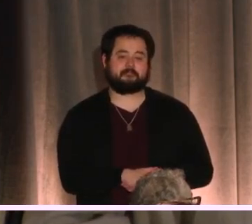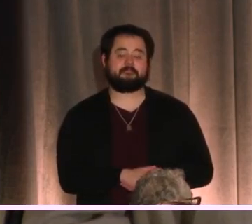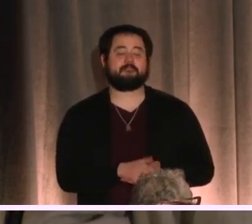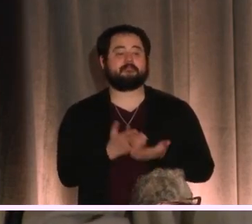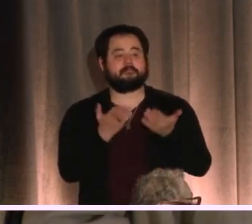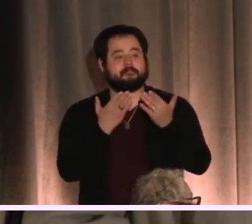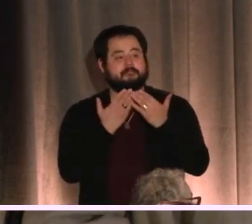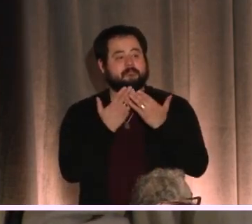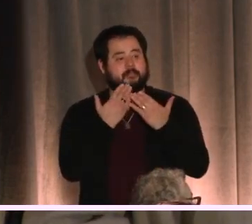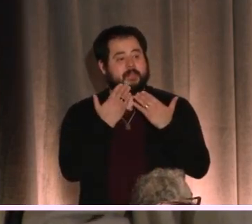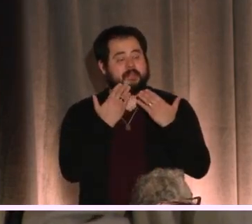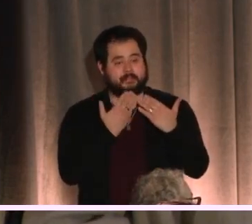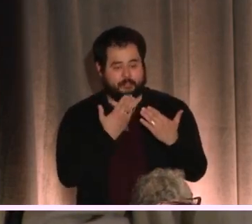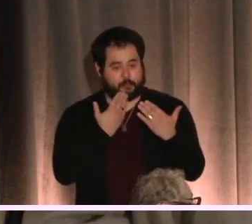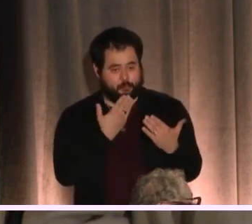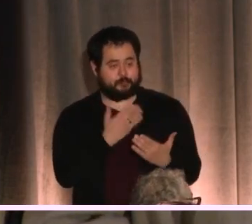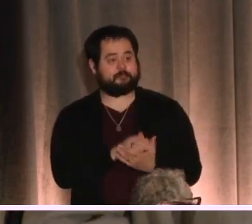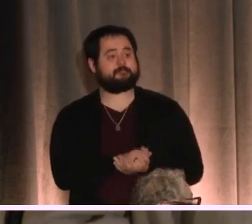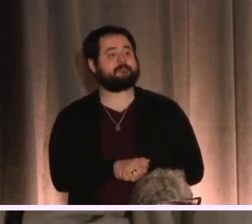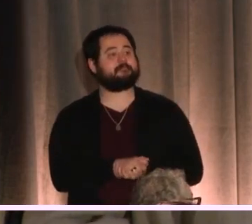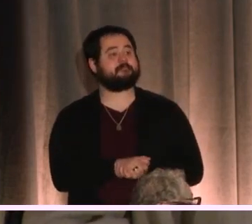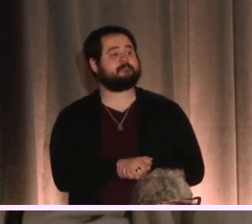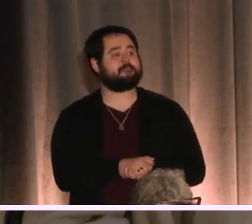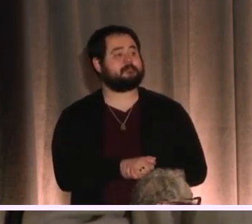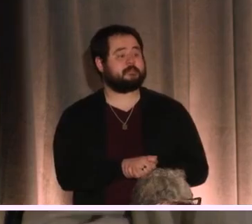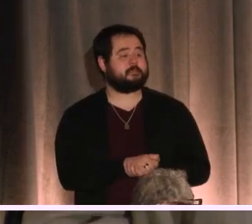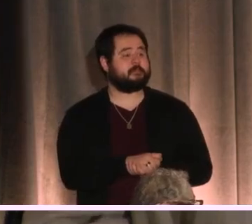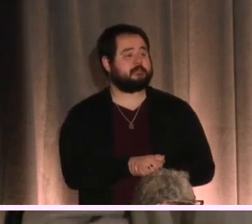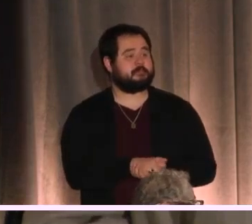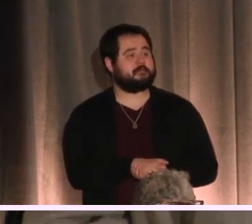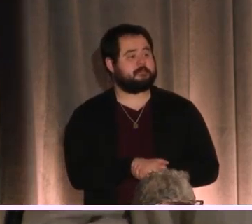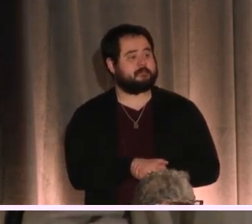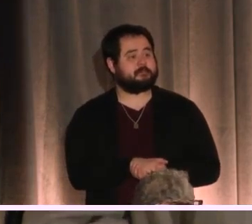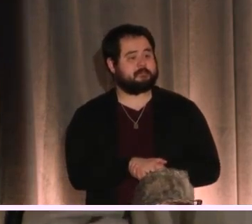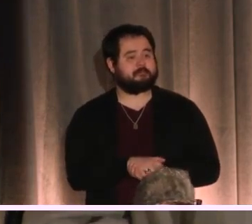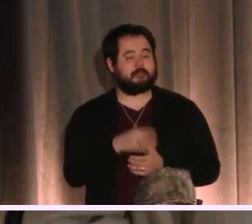Thank you to coming for